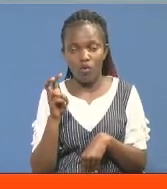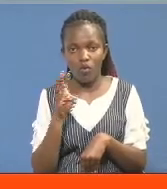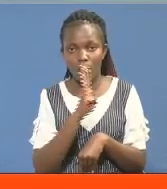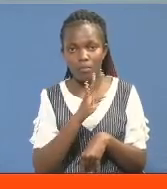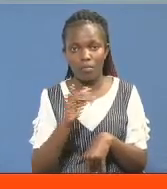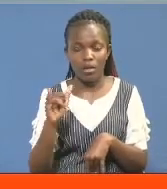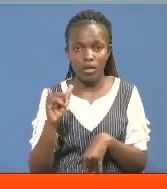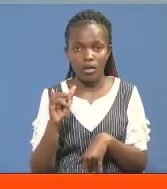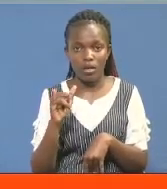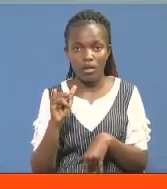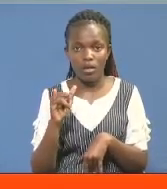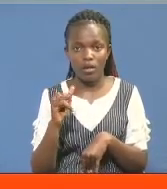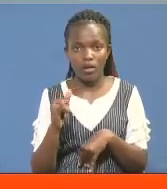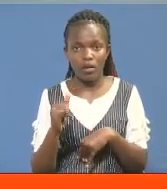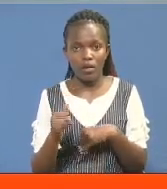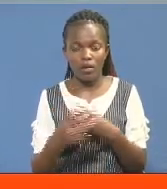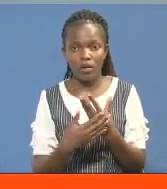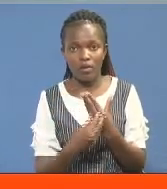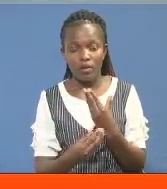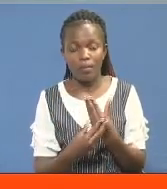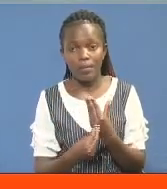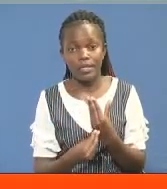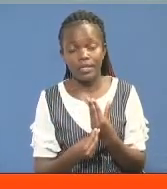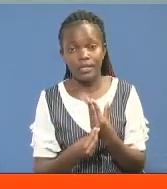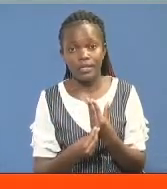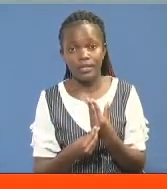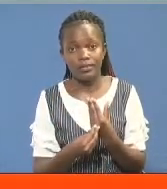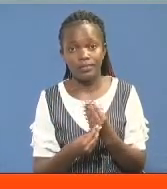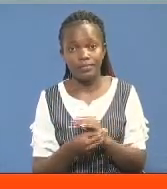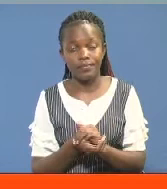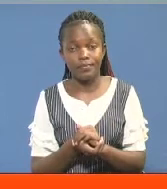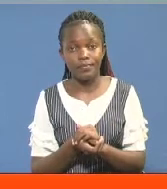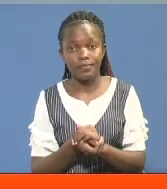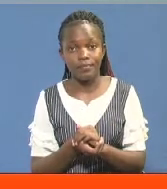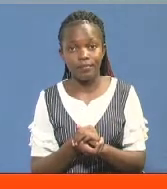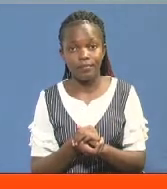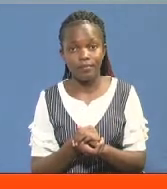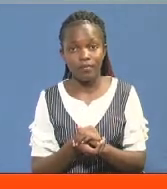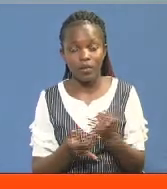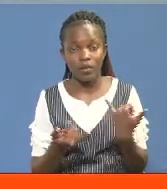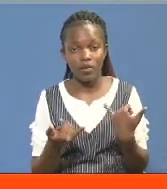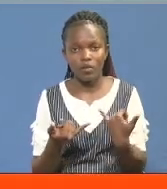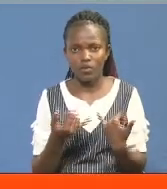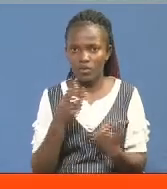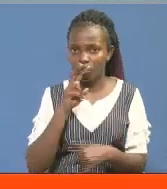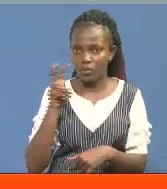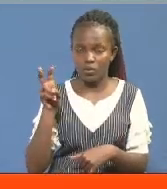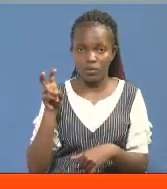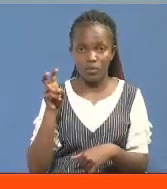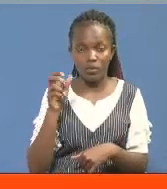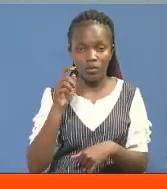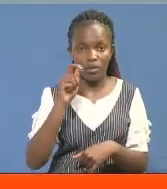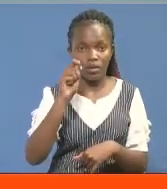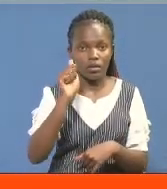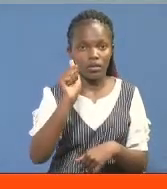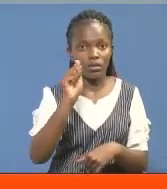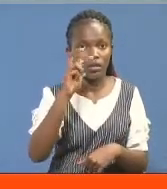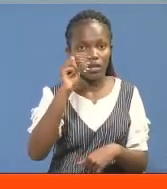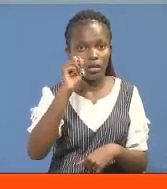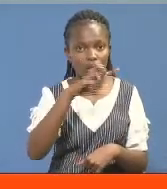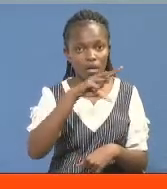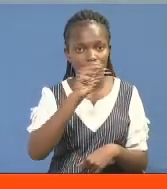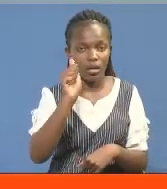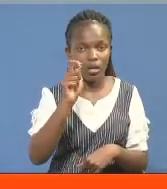is something that will usher or precipitate public participation. Now, we saw Tanga Tanga movement, or